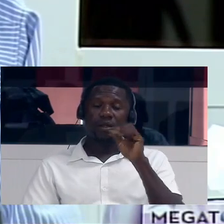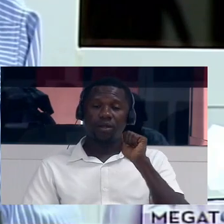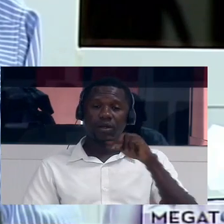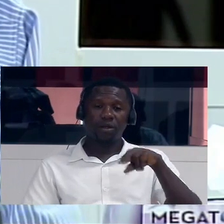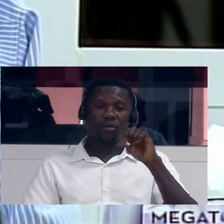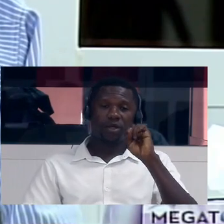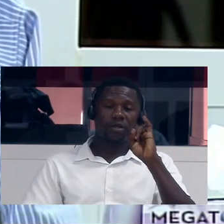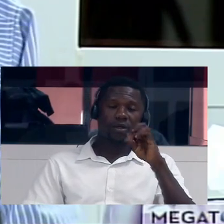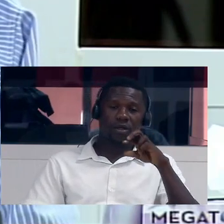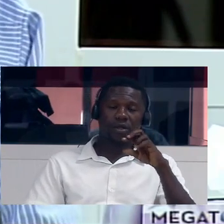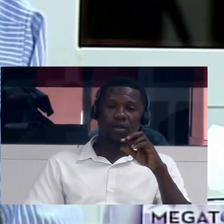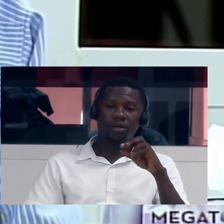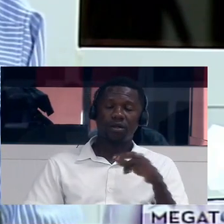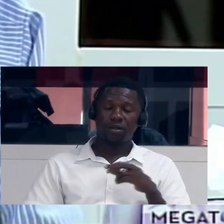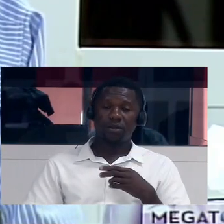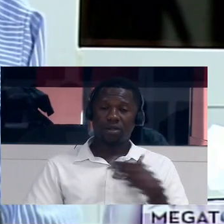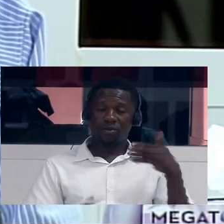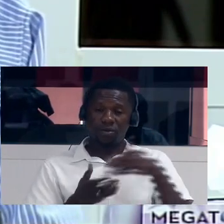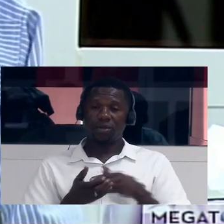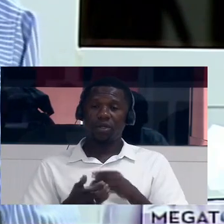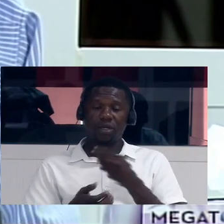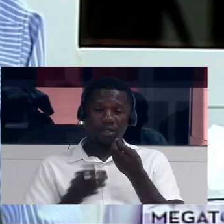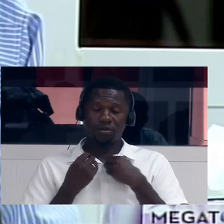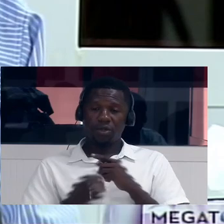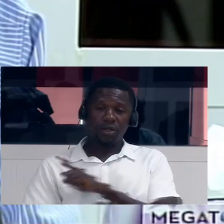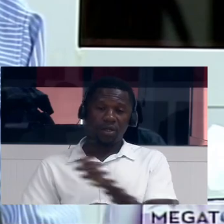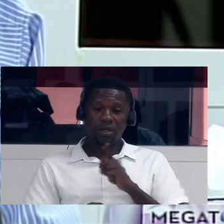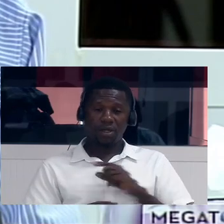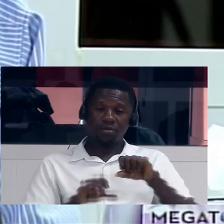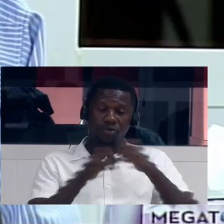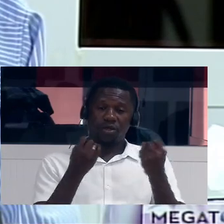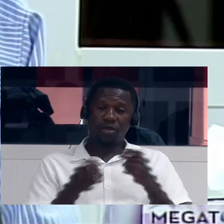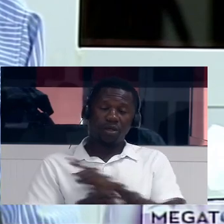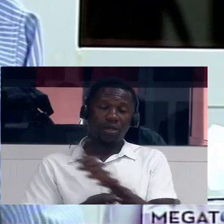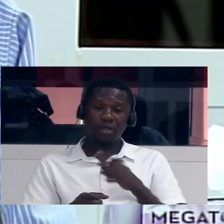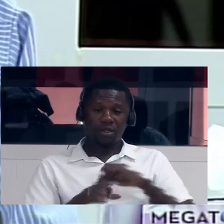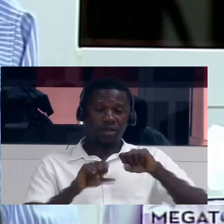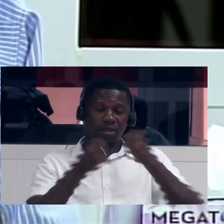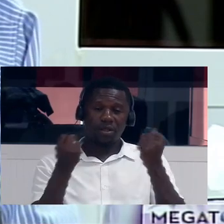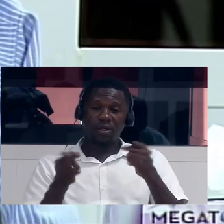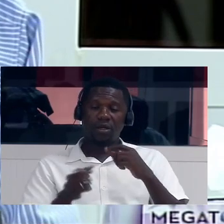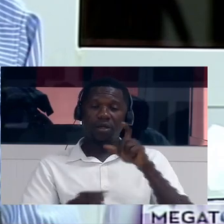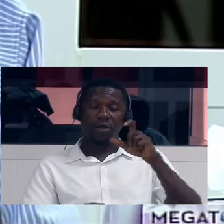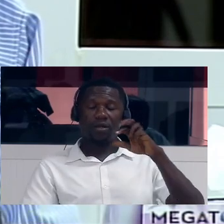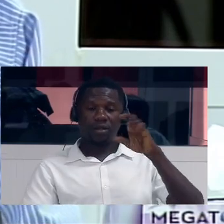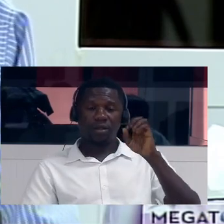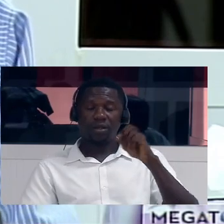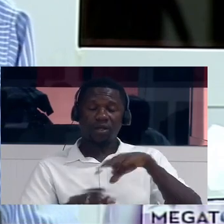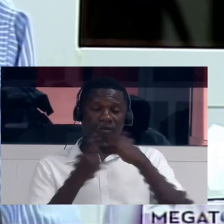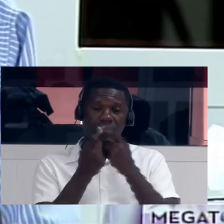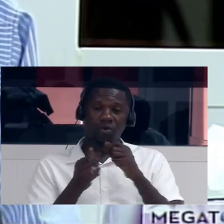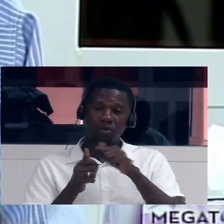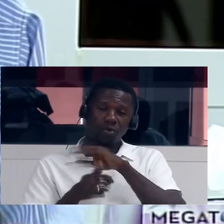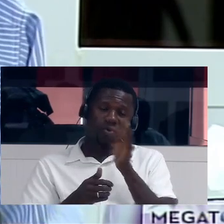said to me, they blew it up. They messed it up. Rex, everything was going on nicely. But these